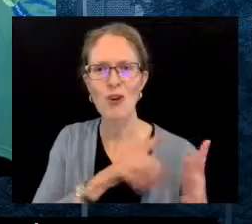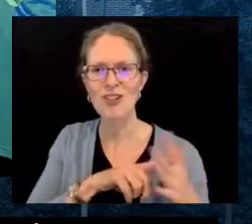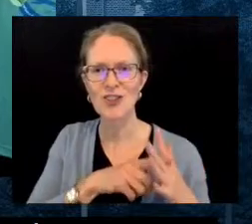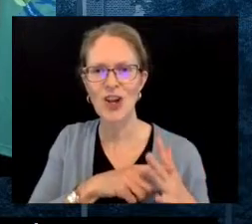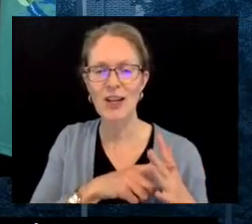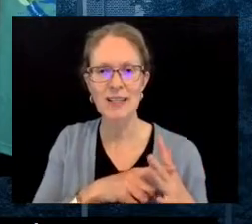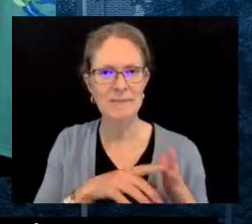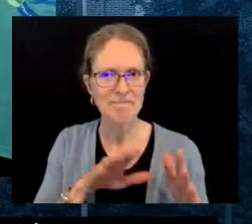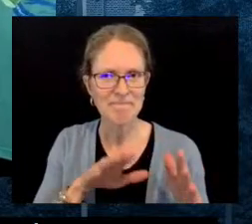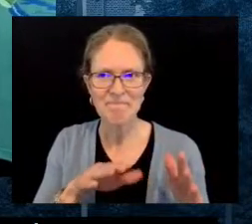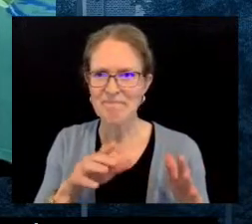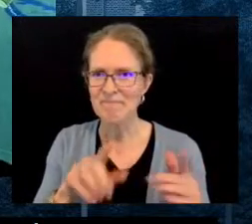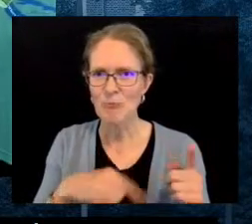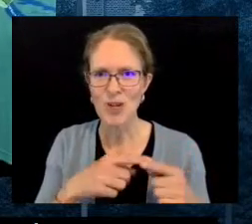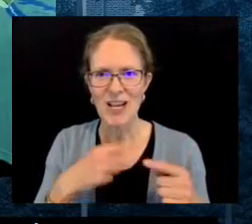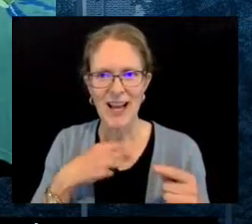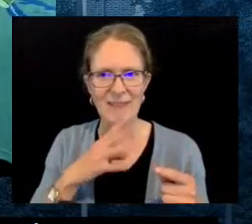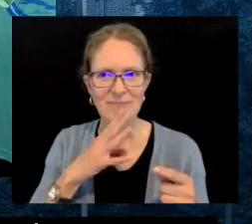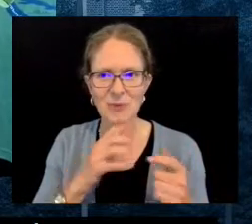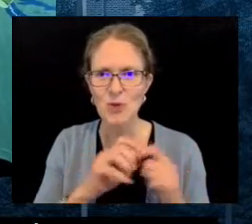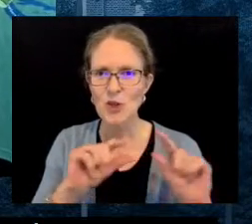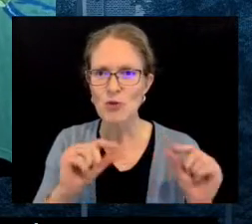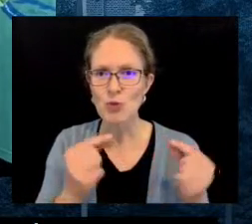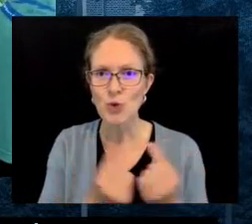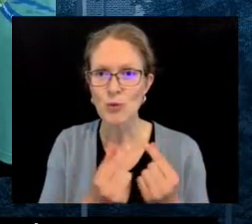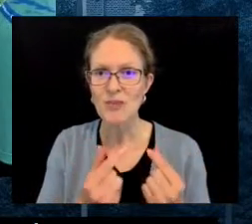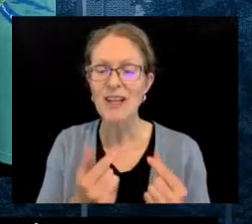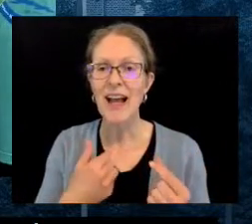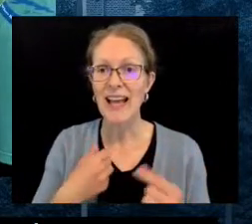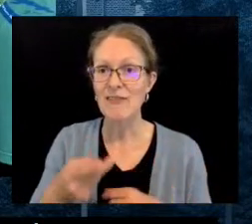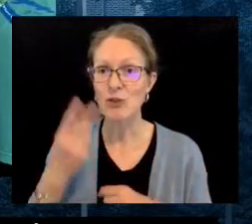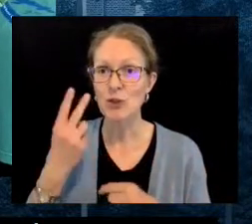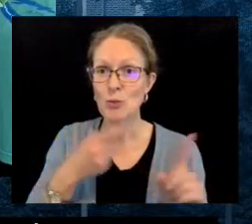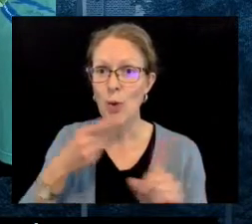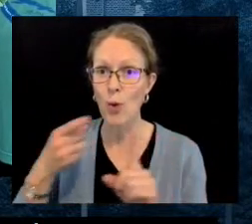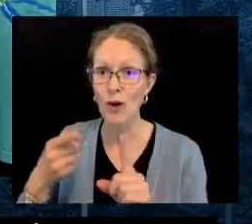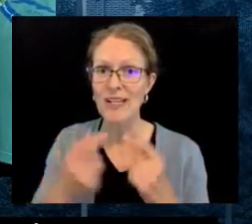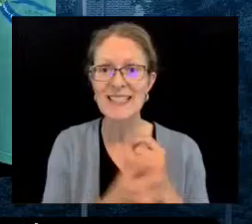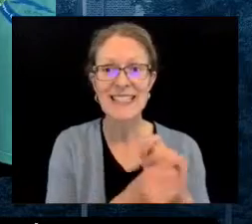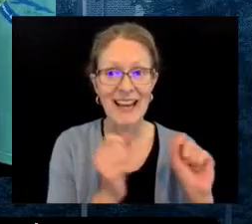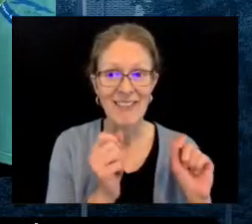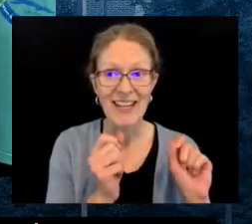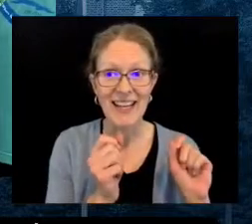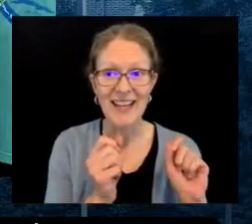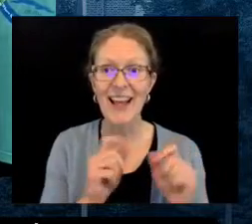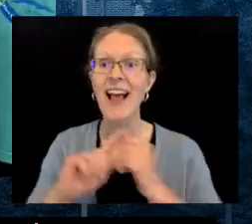talking to groups, the top two things that I talk about are safety and litter.